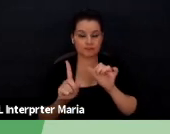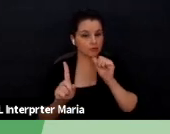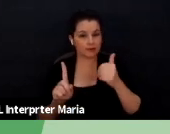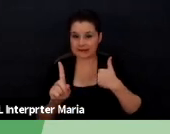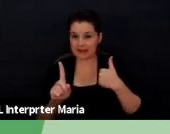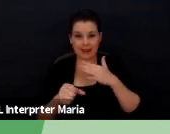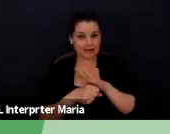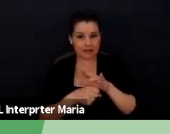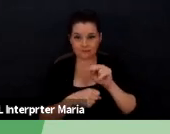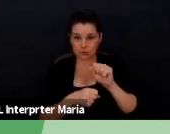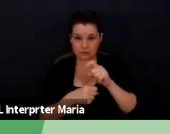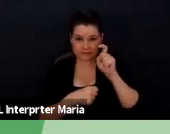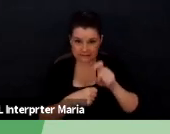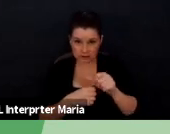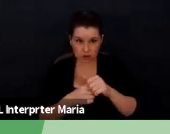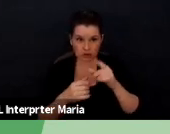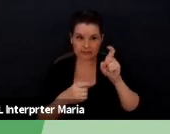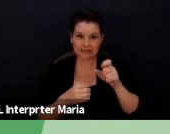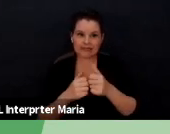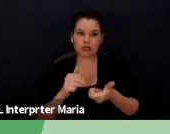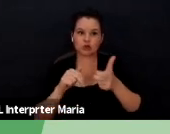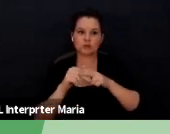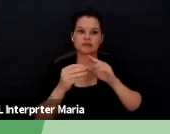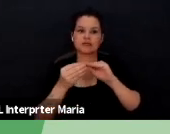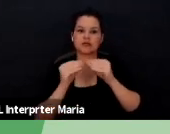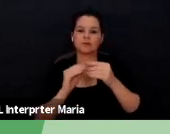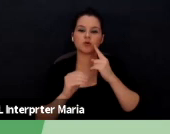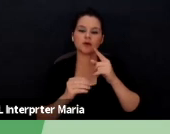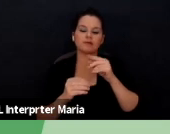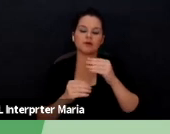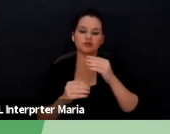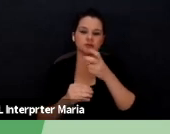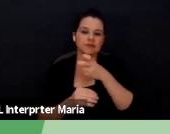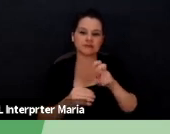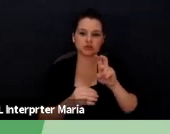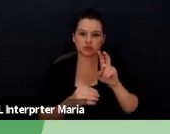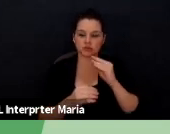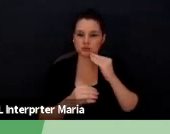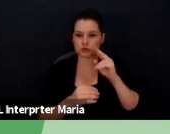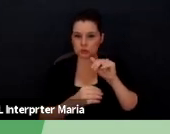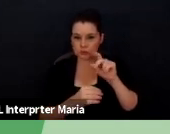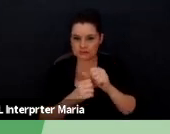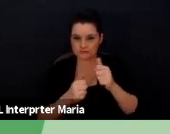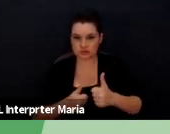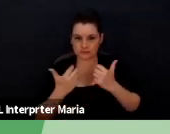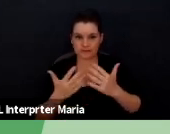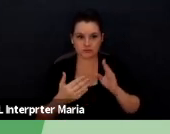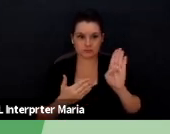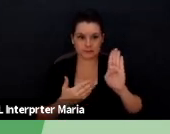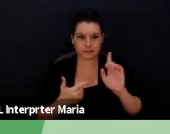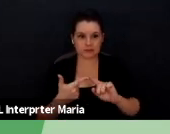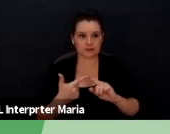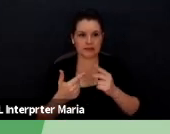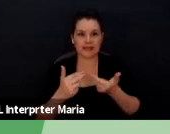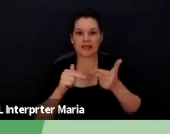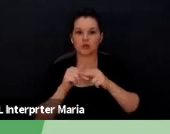to meet the current need. Increase the number of transitional housing units available to survivors. B, increase